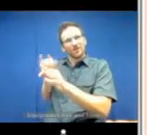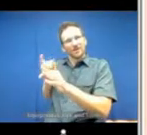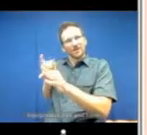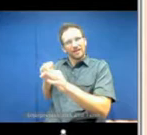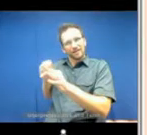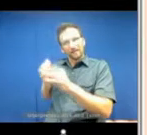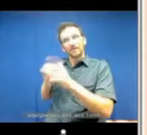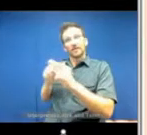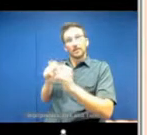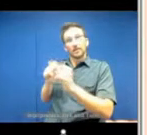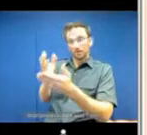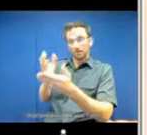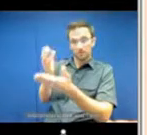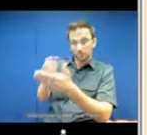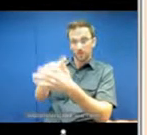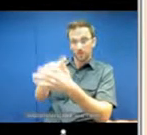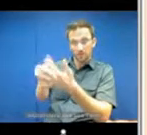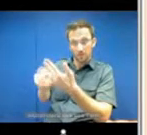opinion.